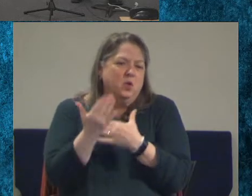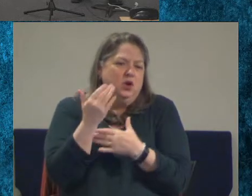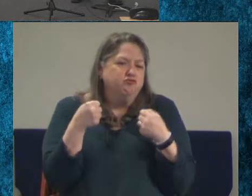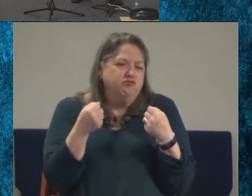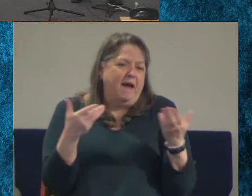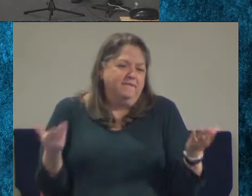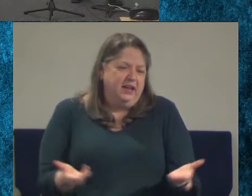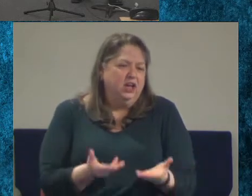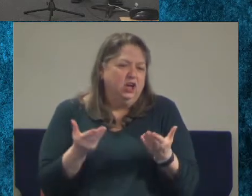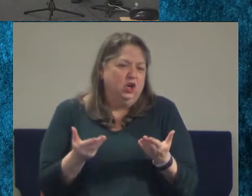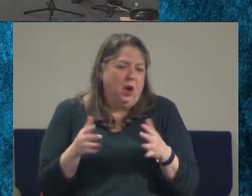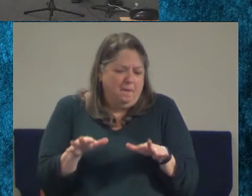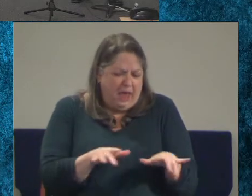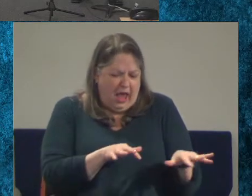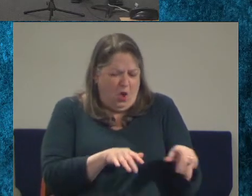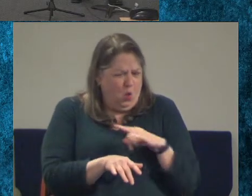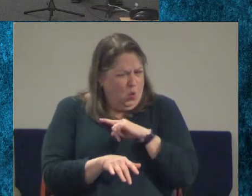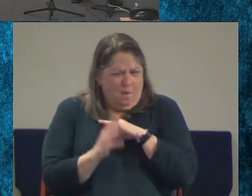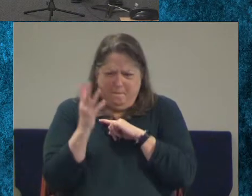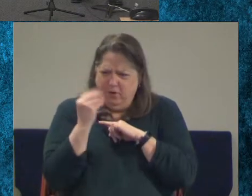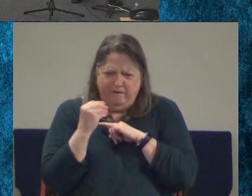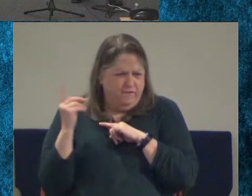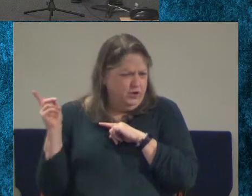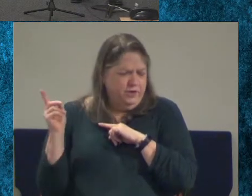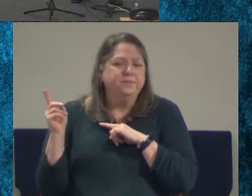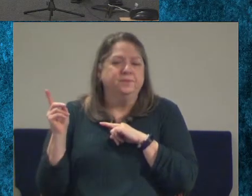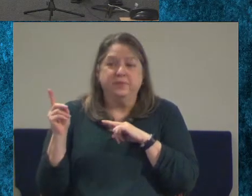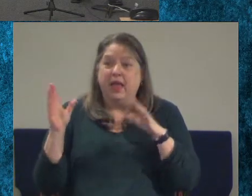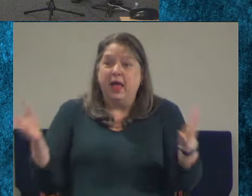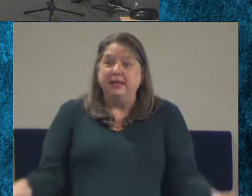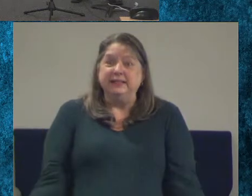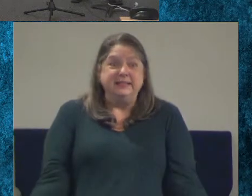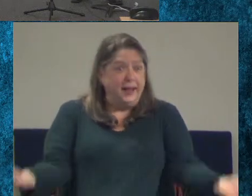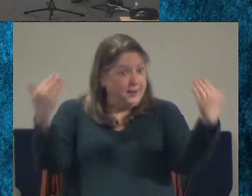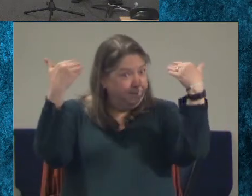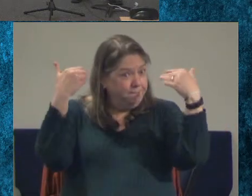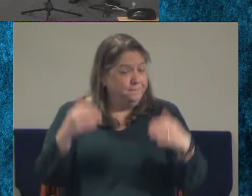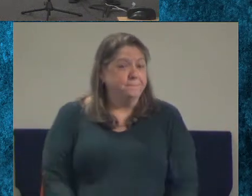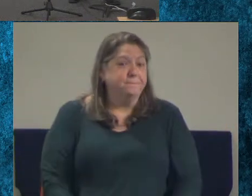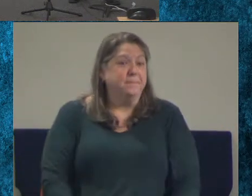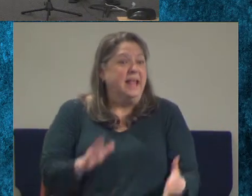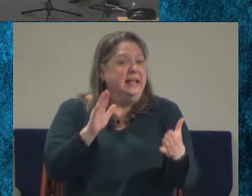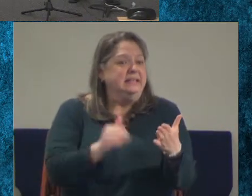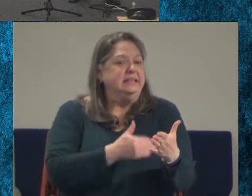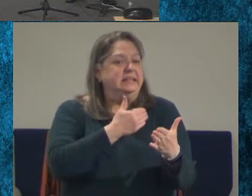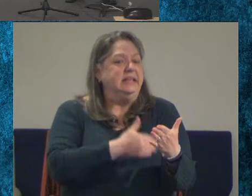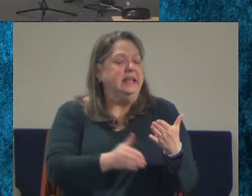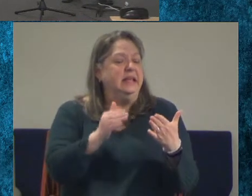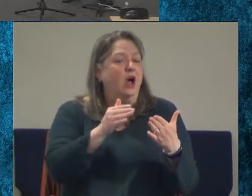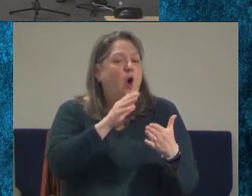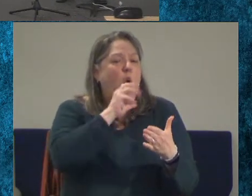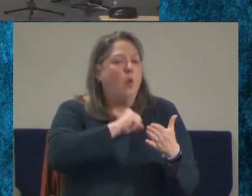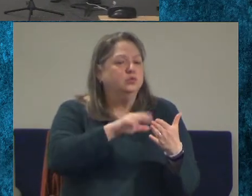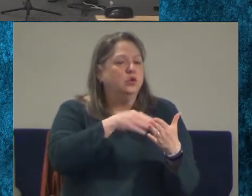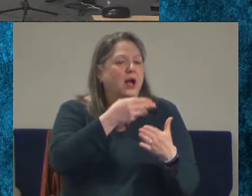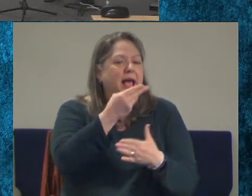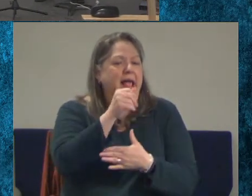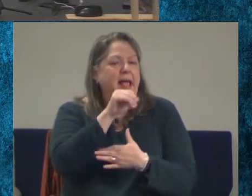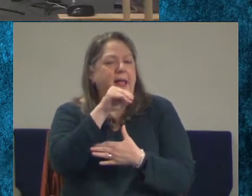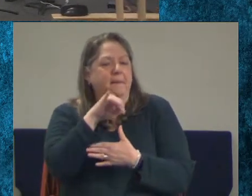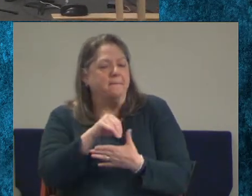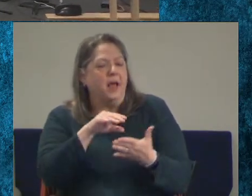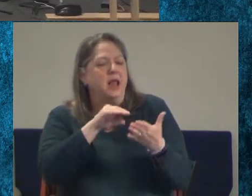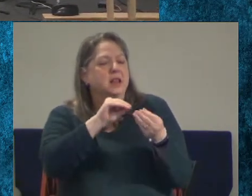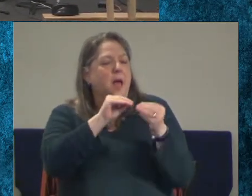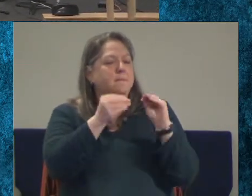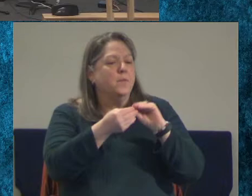always enjoy listening to Ben. Let's all stand, and we're going to sing hymn number 87, which is May